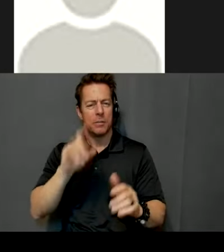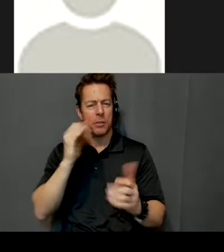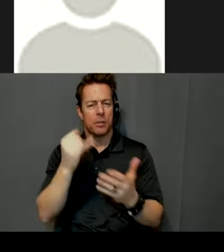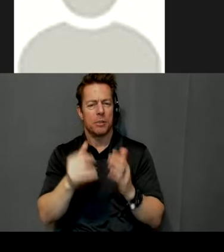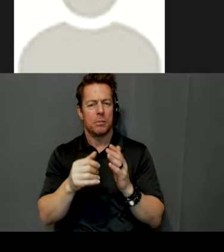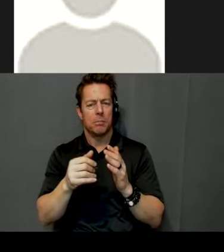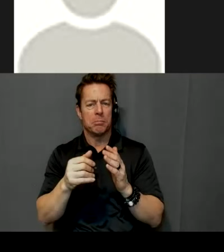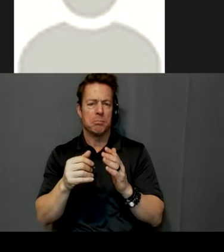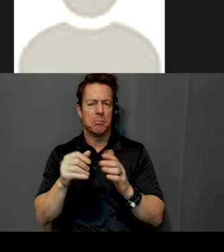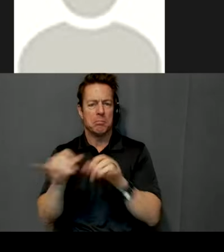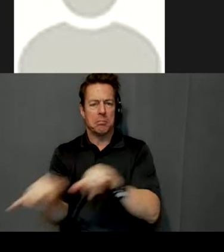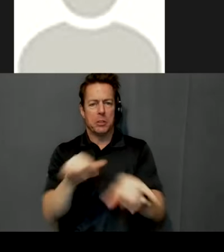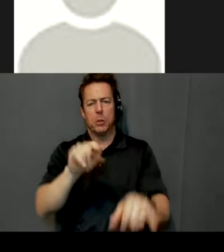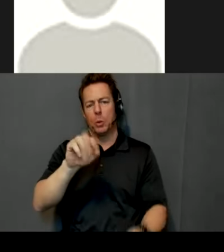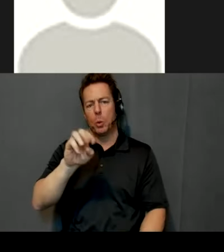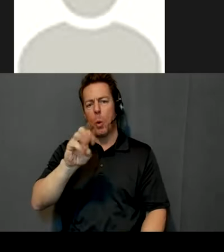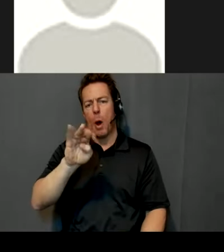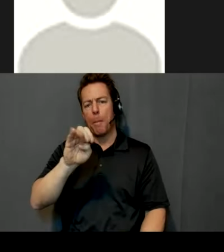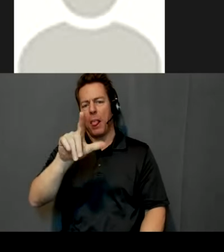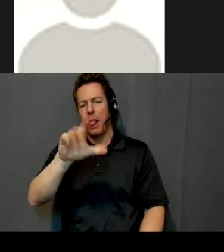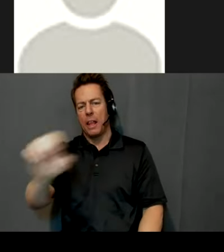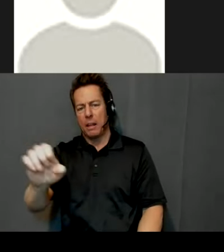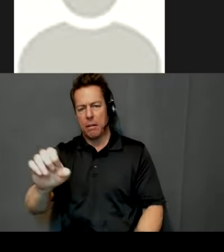to study toward my MFA.